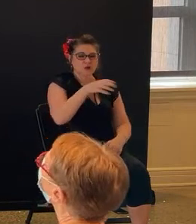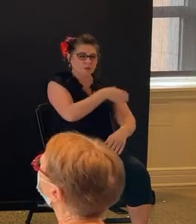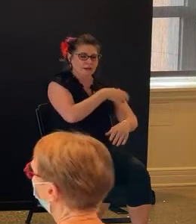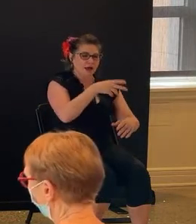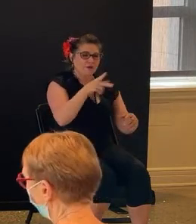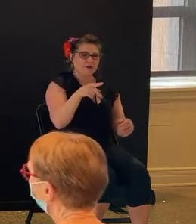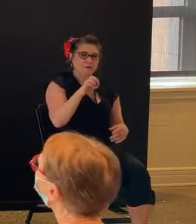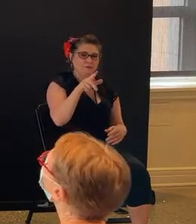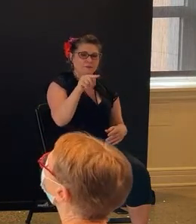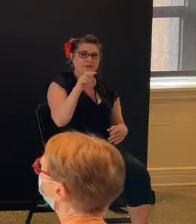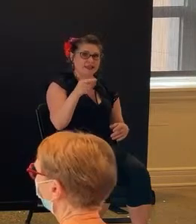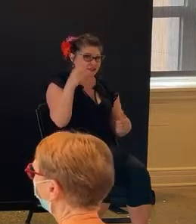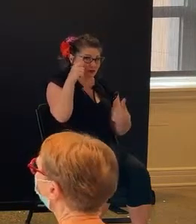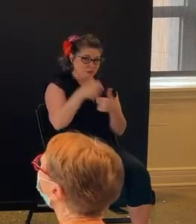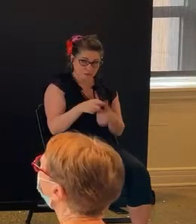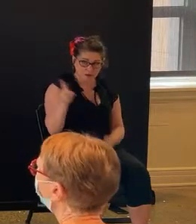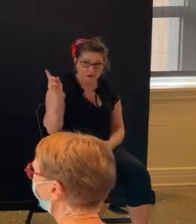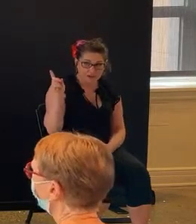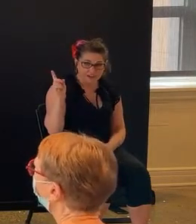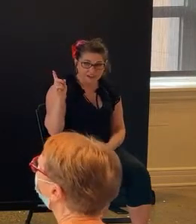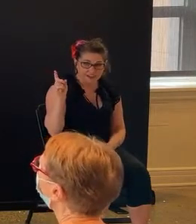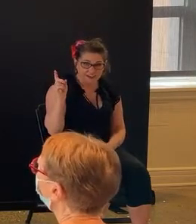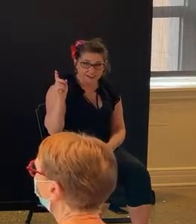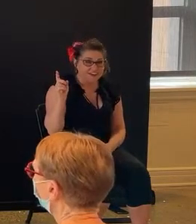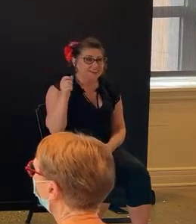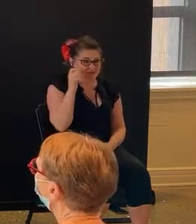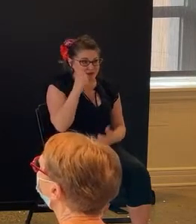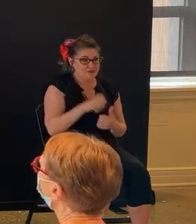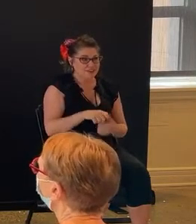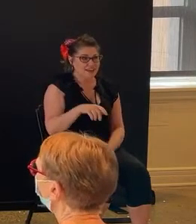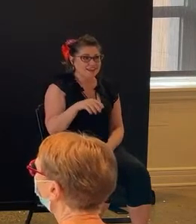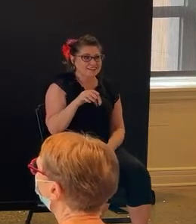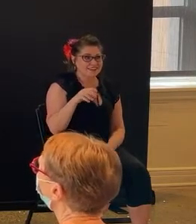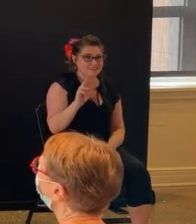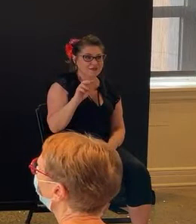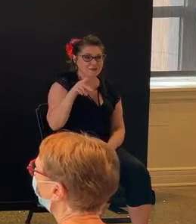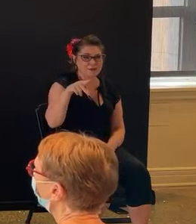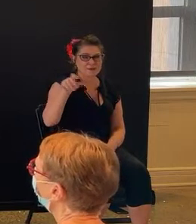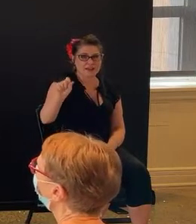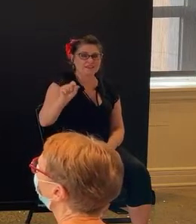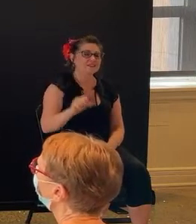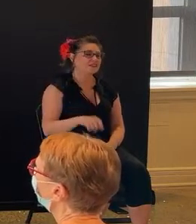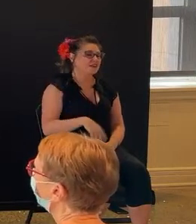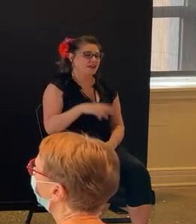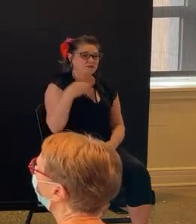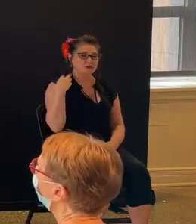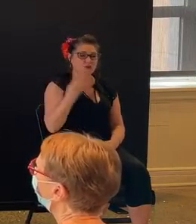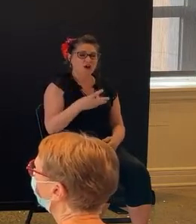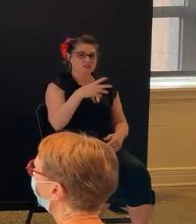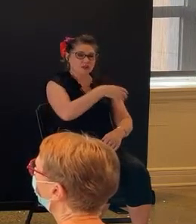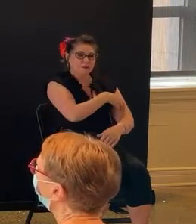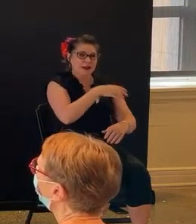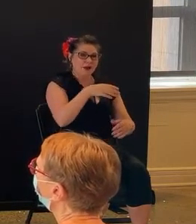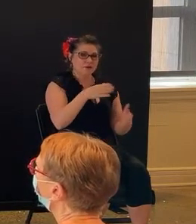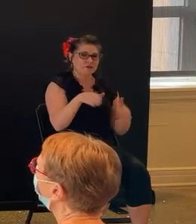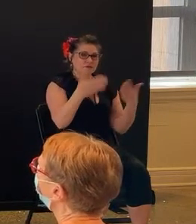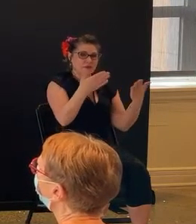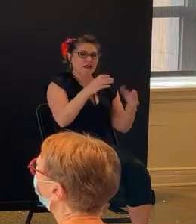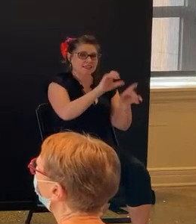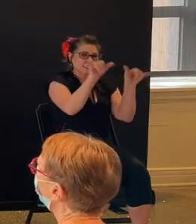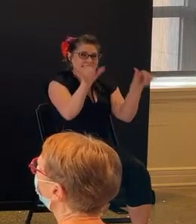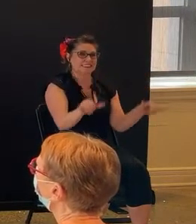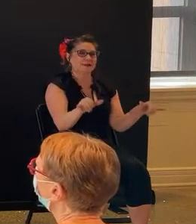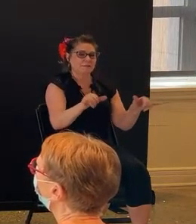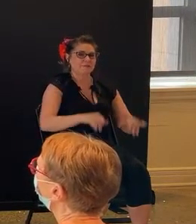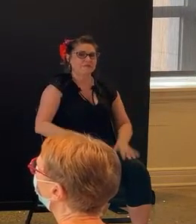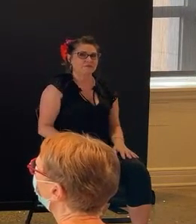remember? Whoops. Yeah, it was the Washington Public Power Supply System, and it was going to build 7 of these things.